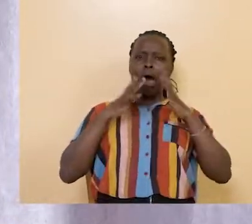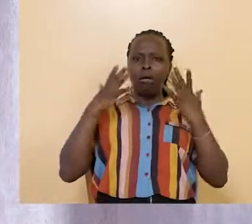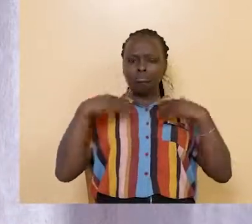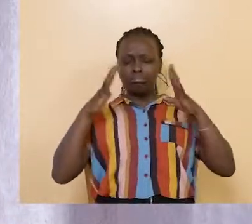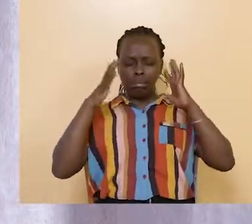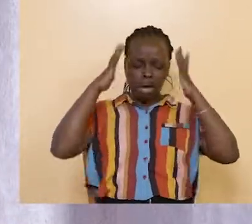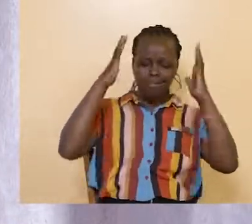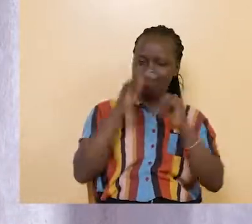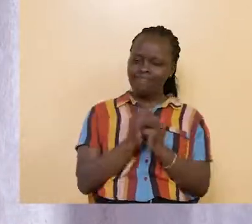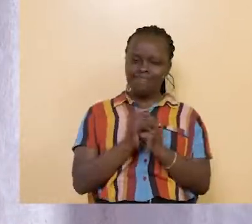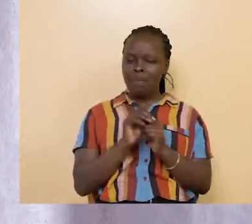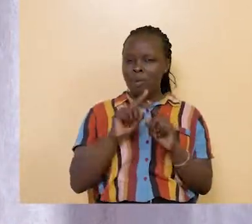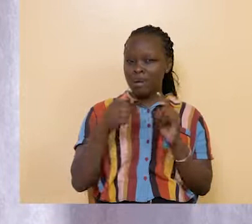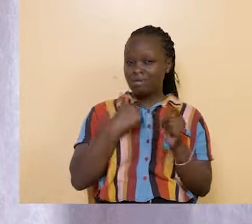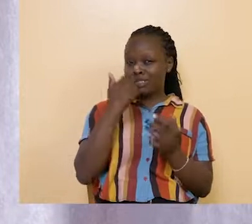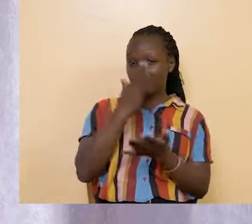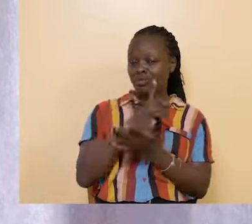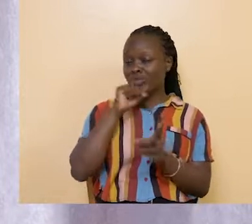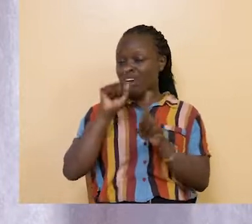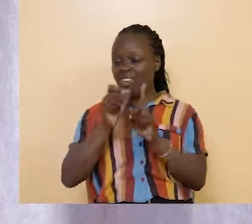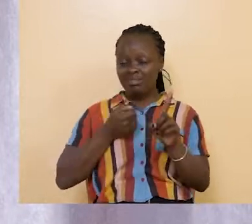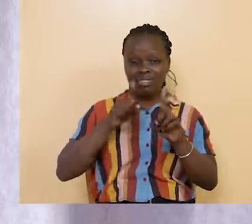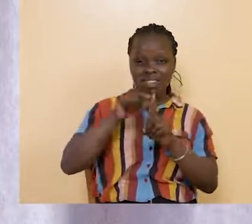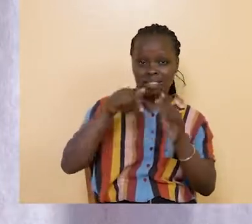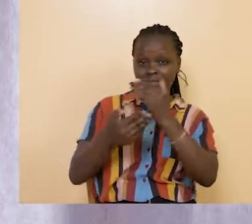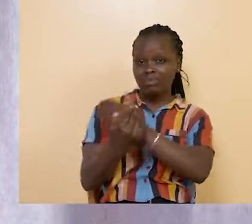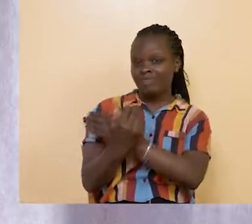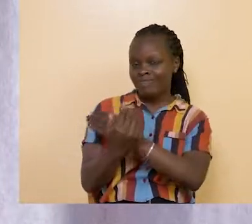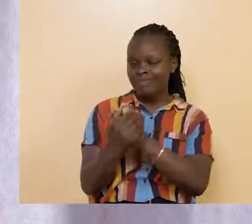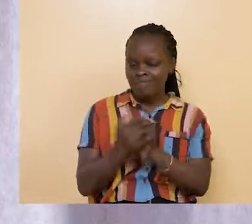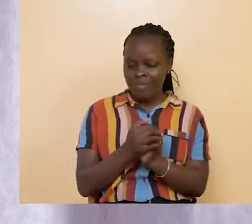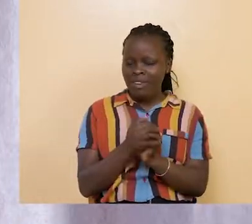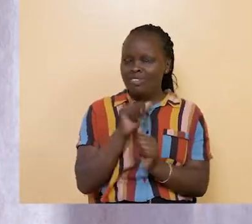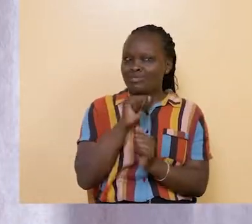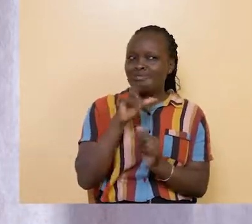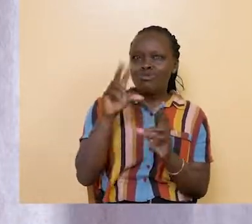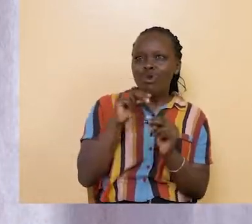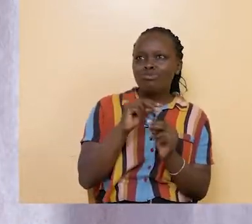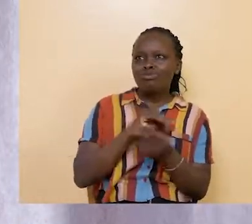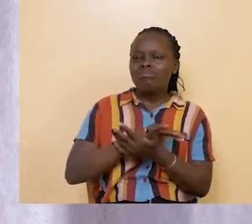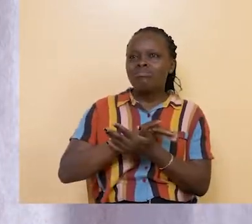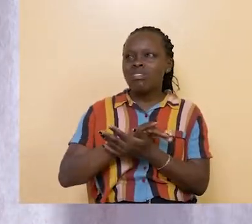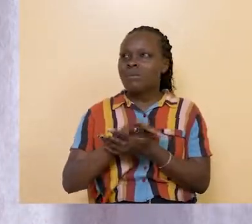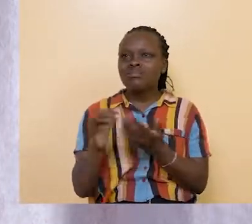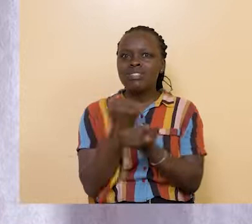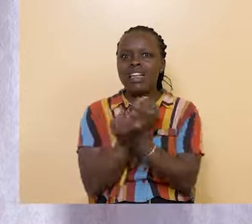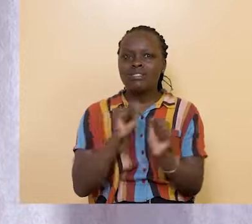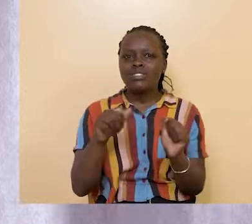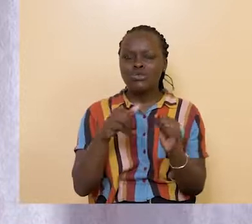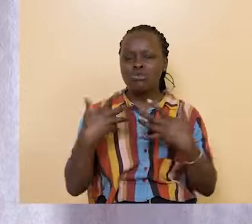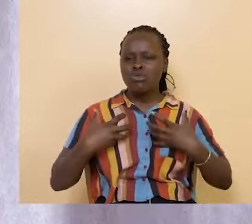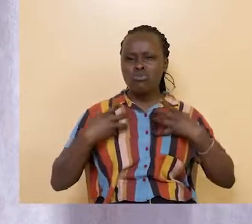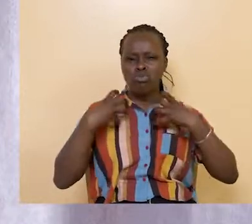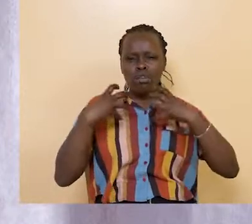and all of that. But I tell you, my brothers and sisters, this morning, there is no salvation to be found in a rich